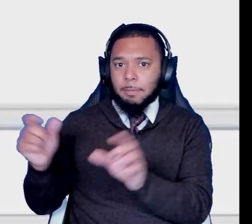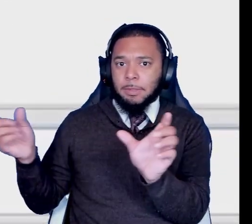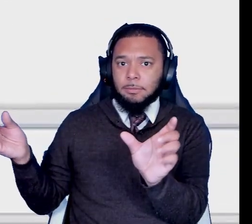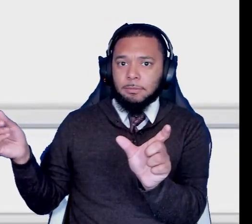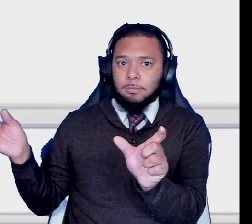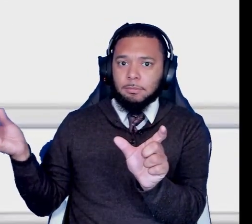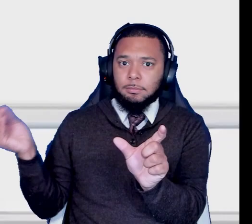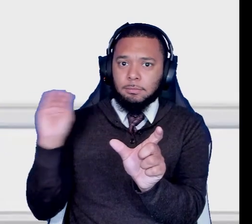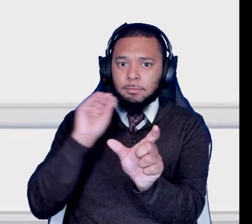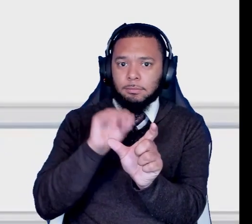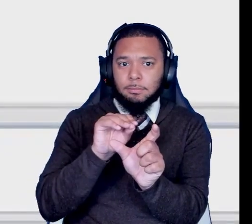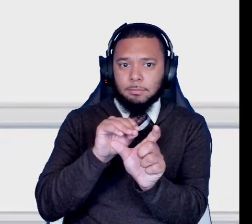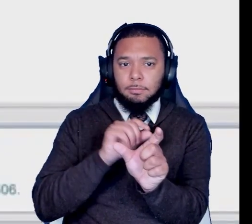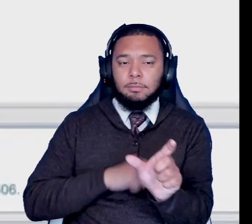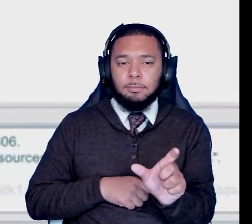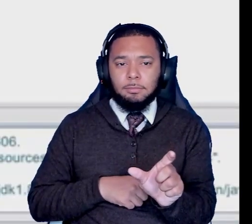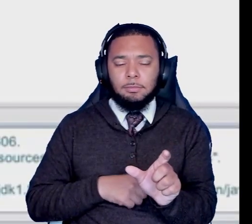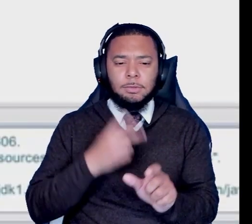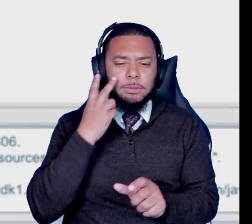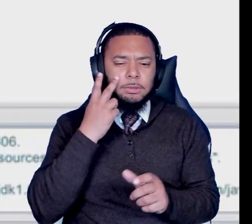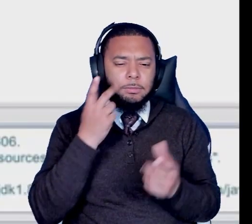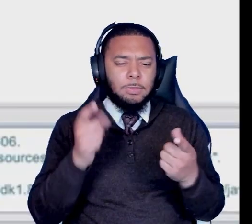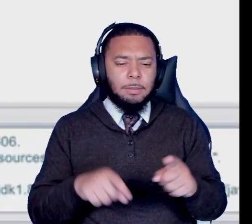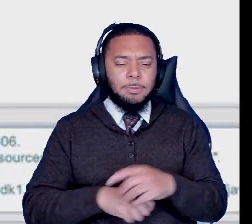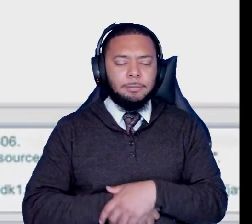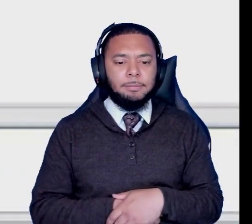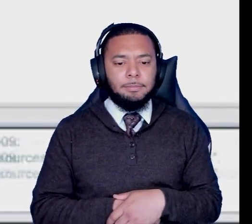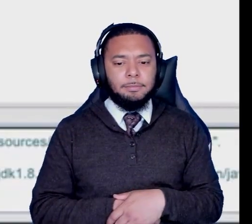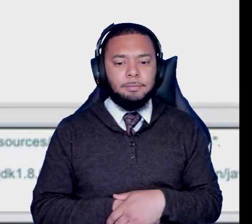Let's just look at what that looks like when we run it.